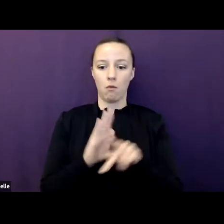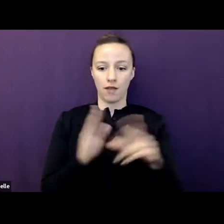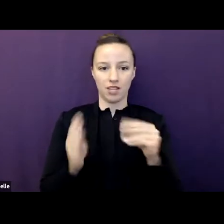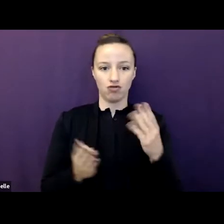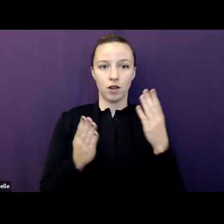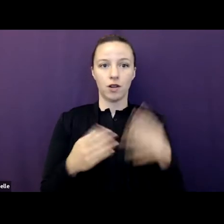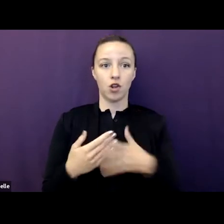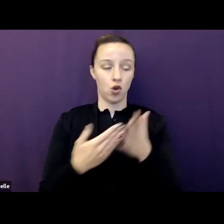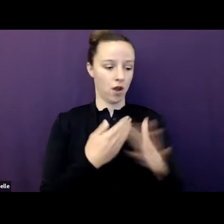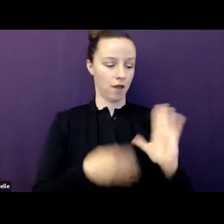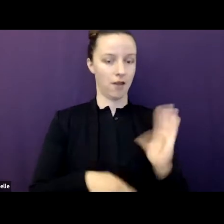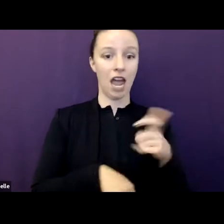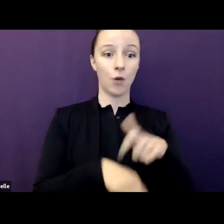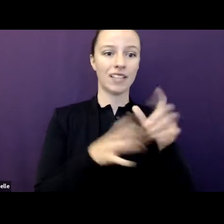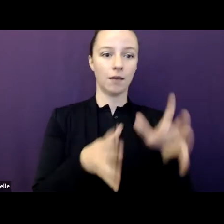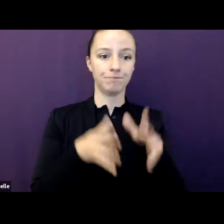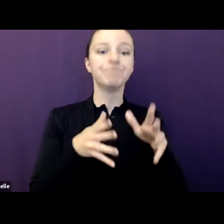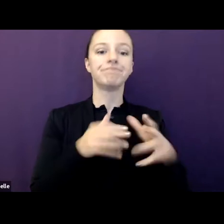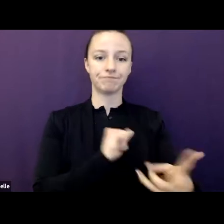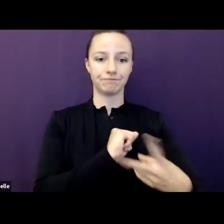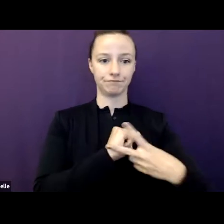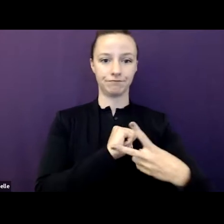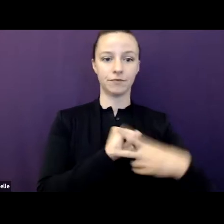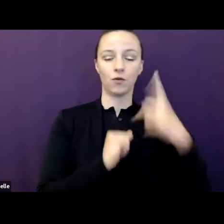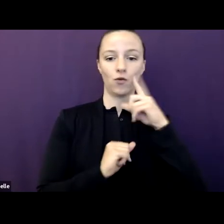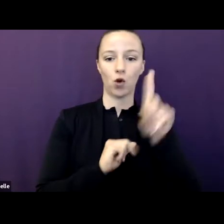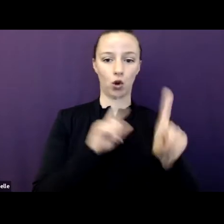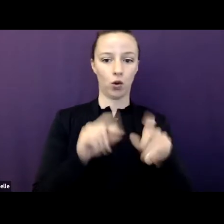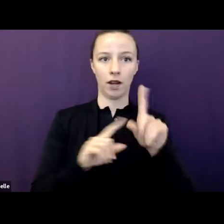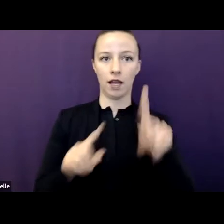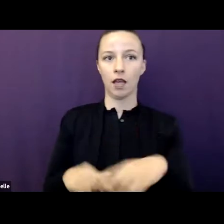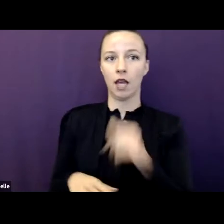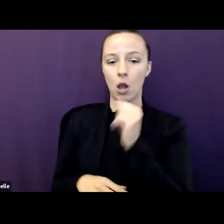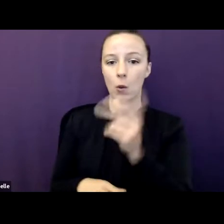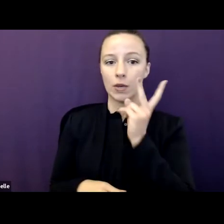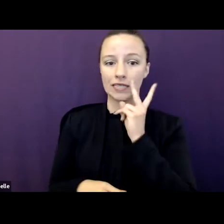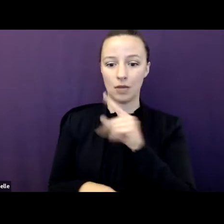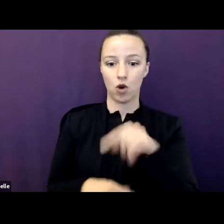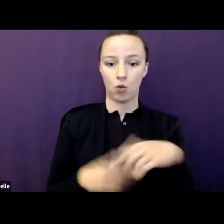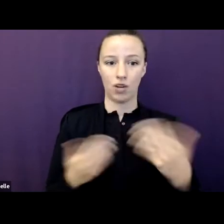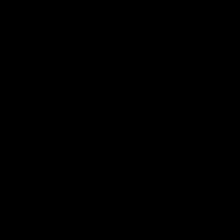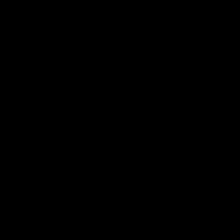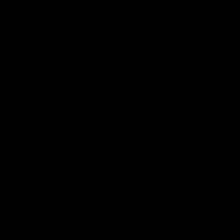The remainder of our time will be allocated to a Q&A. I don't see the PowerPoint slide.